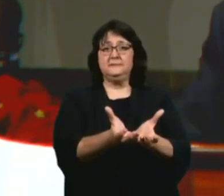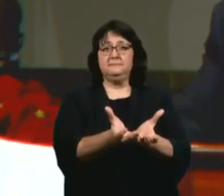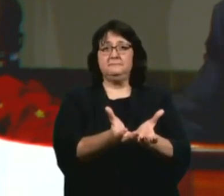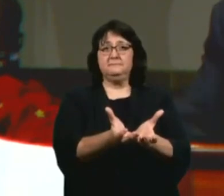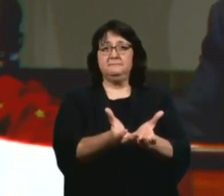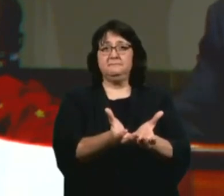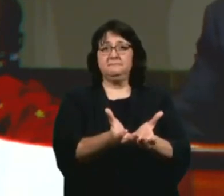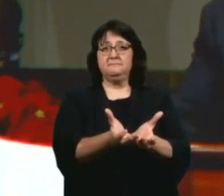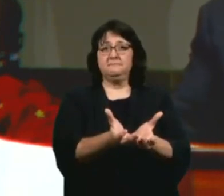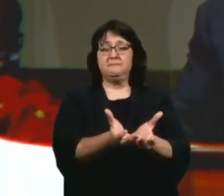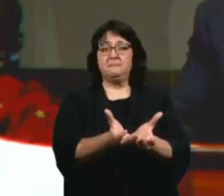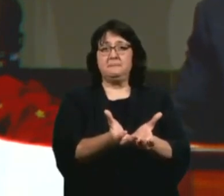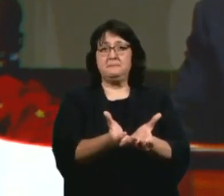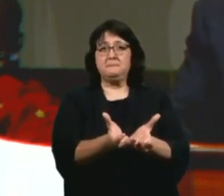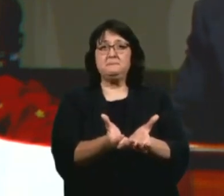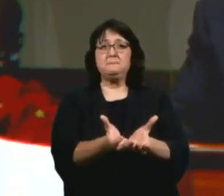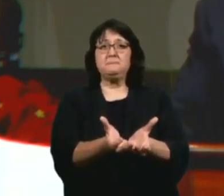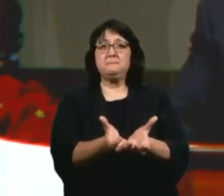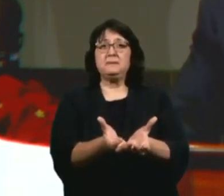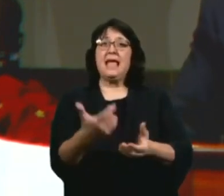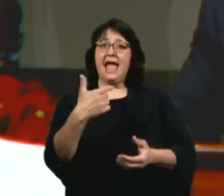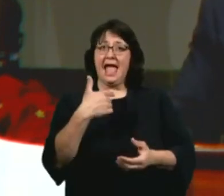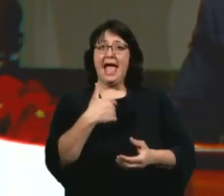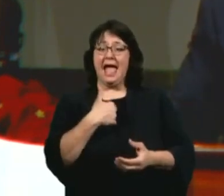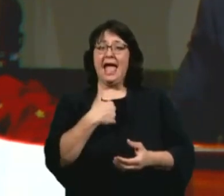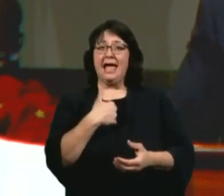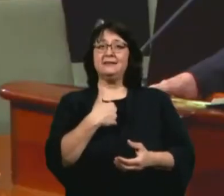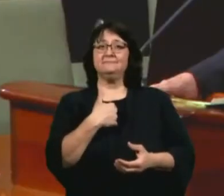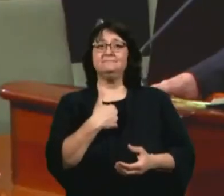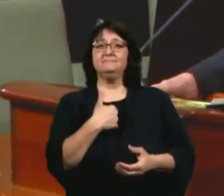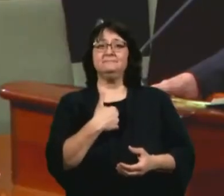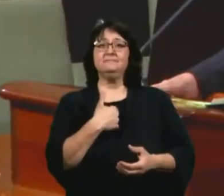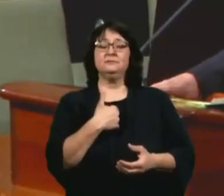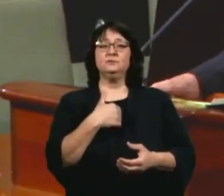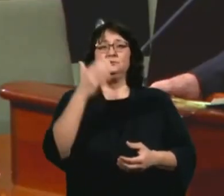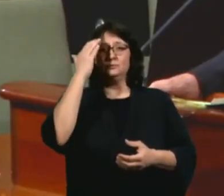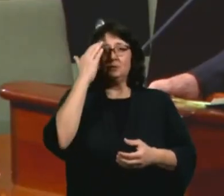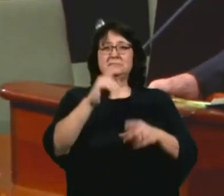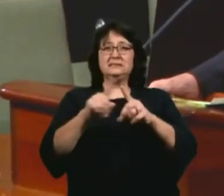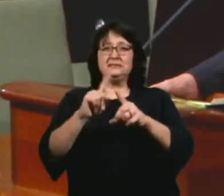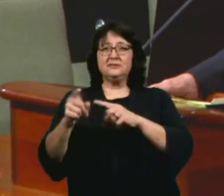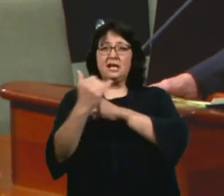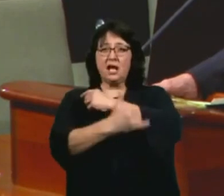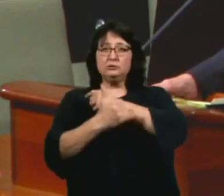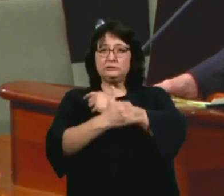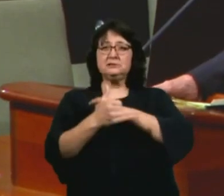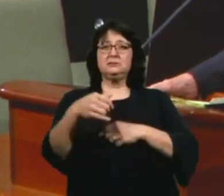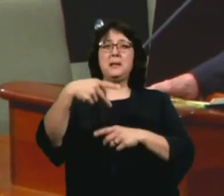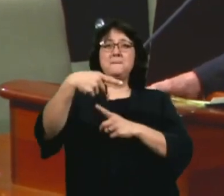I've noticed a common denominator in paganism. You know, every pagan